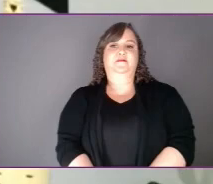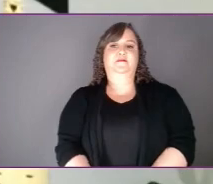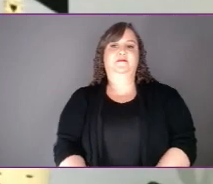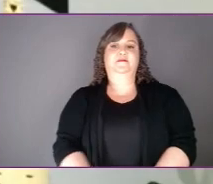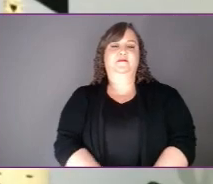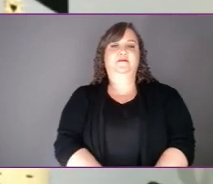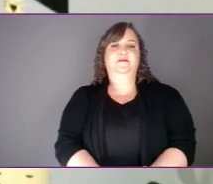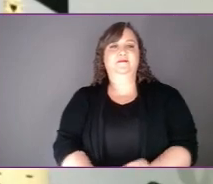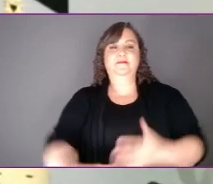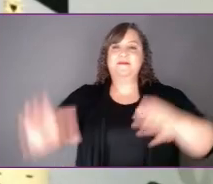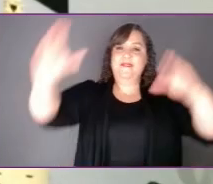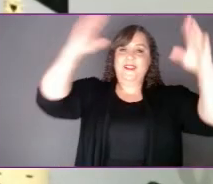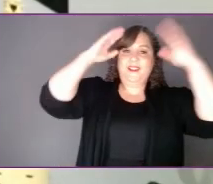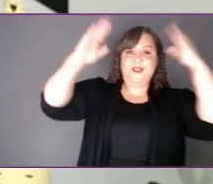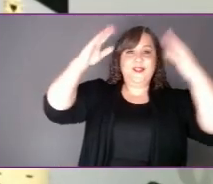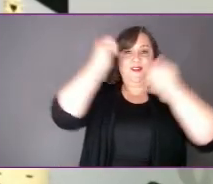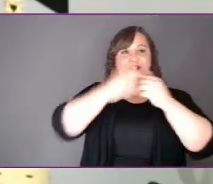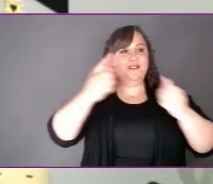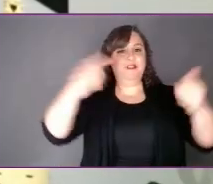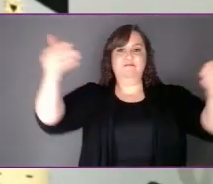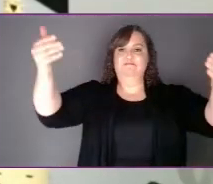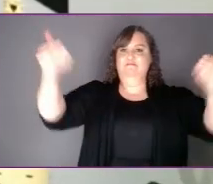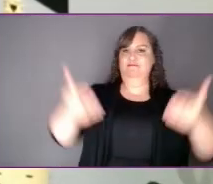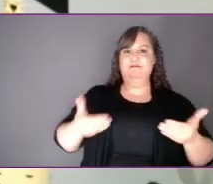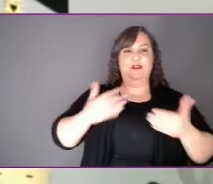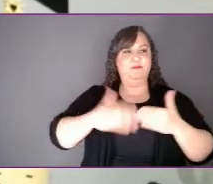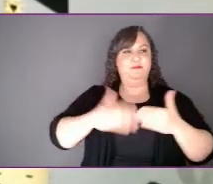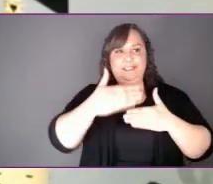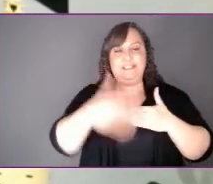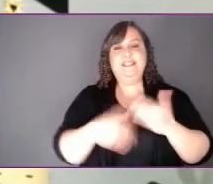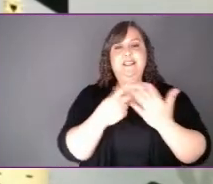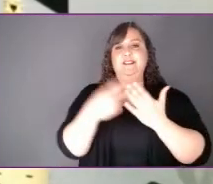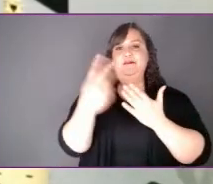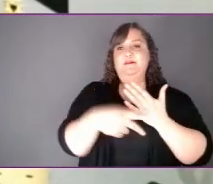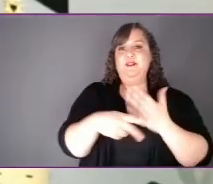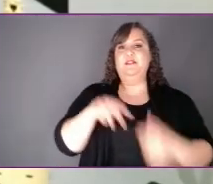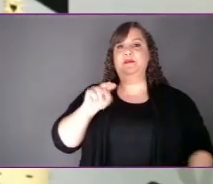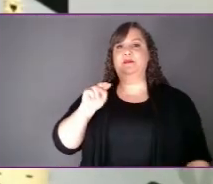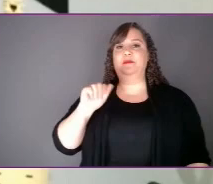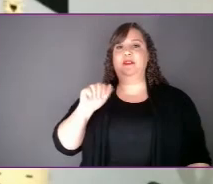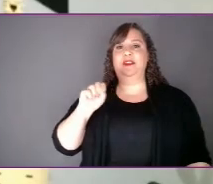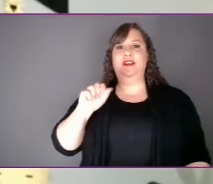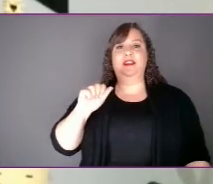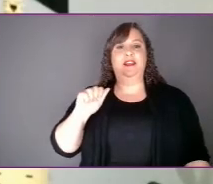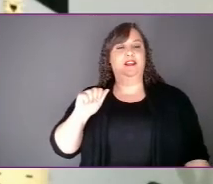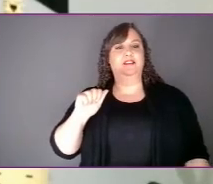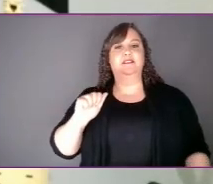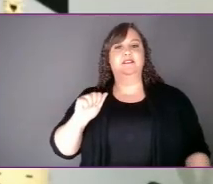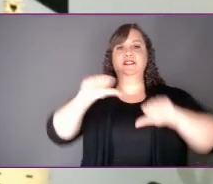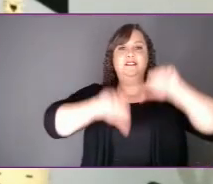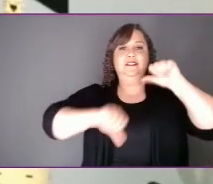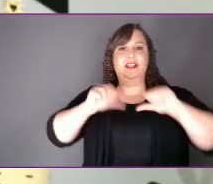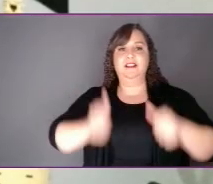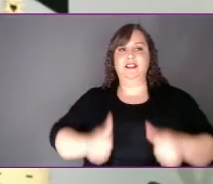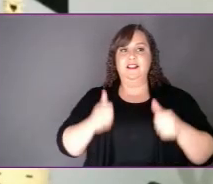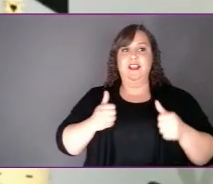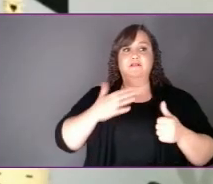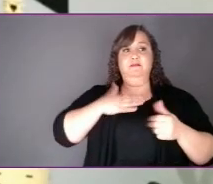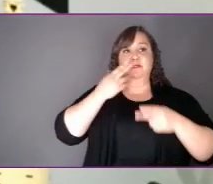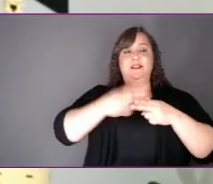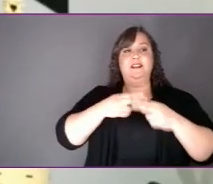Hola, everyone, and welcome to another episode of NASA Science Live. My name is Elio Morillo, and I am your host for today's